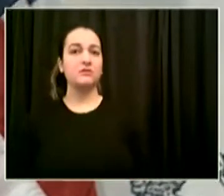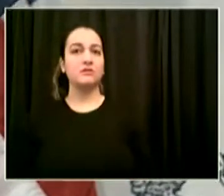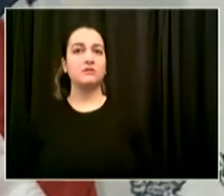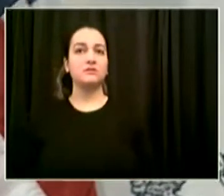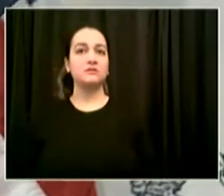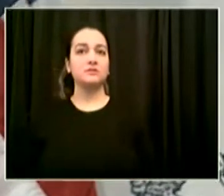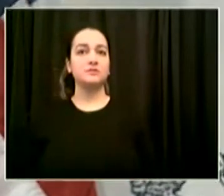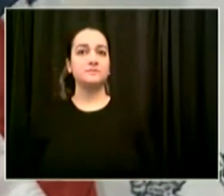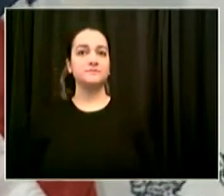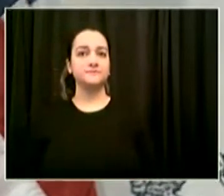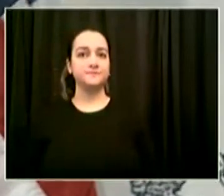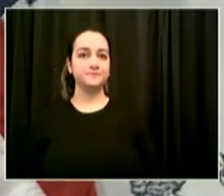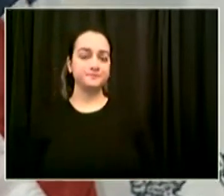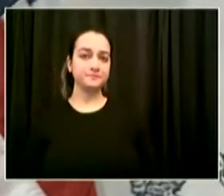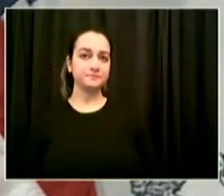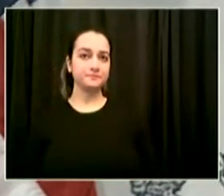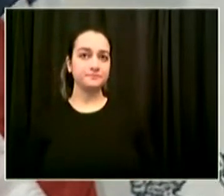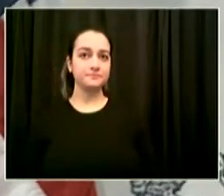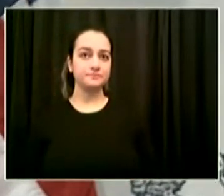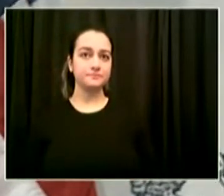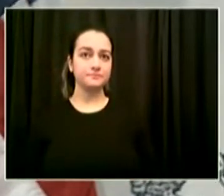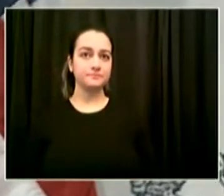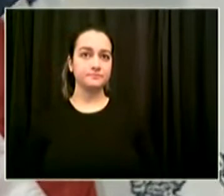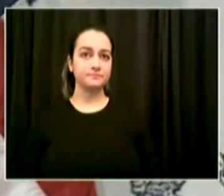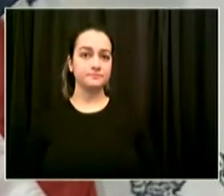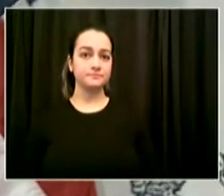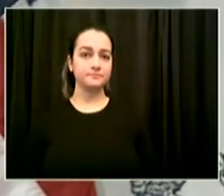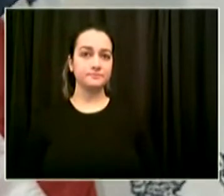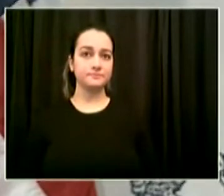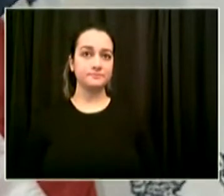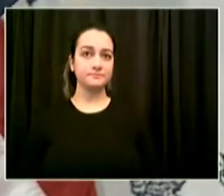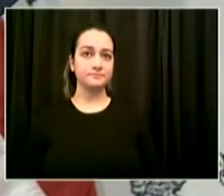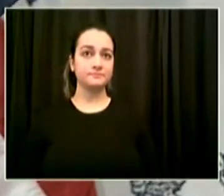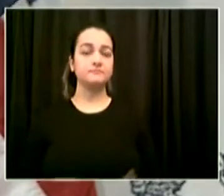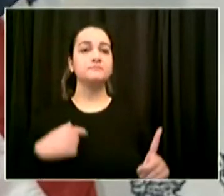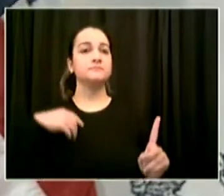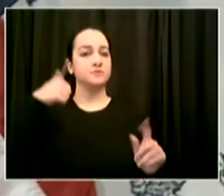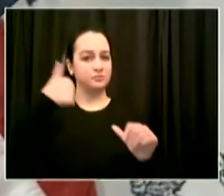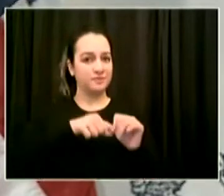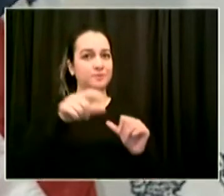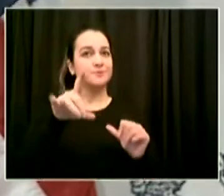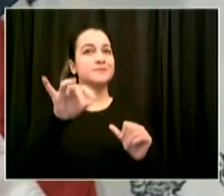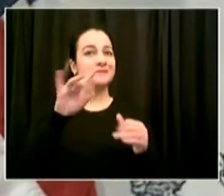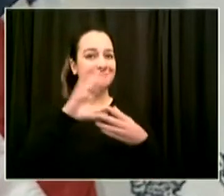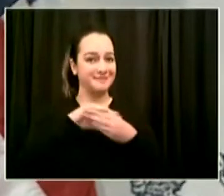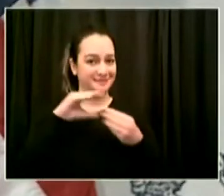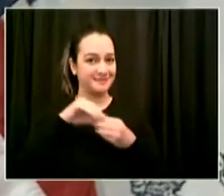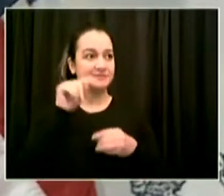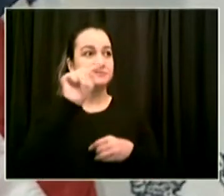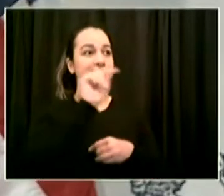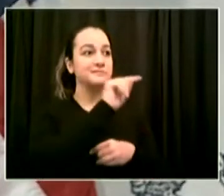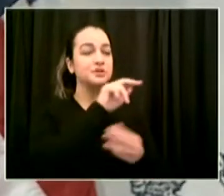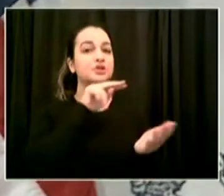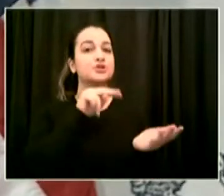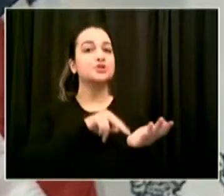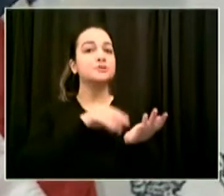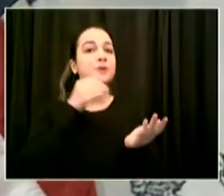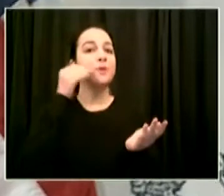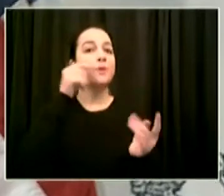in the nursing homes, how many doses are there each day at city sites that get